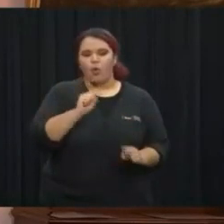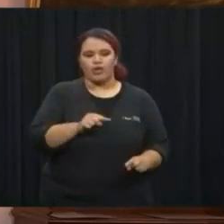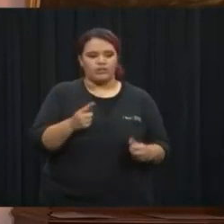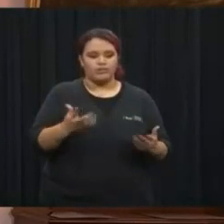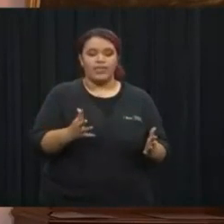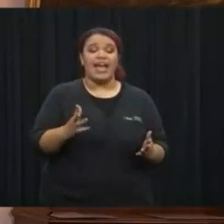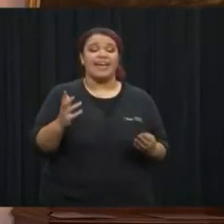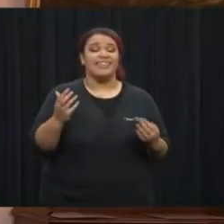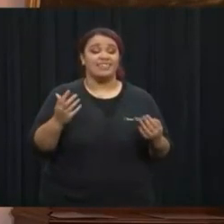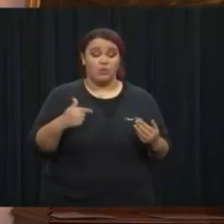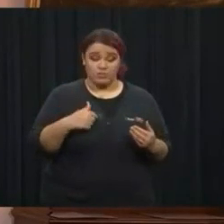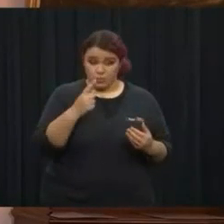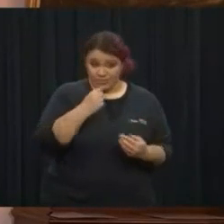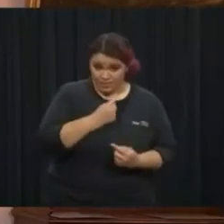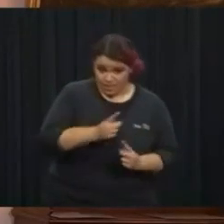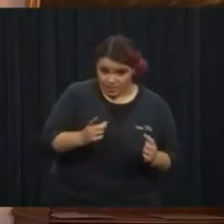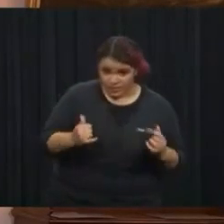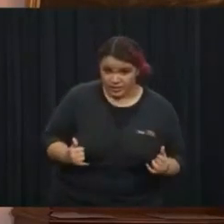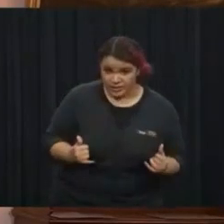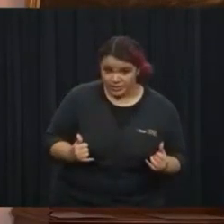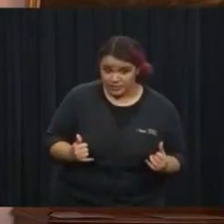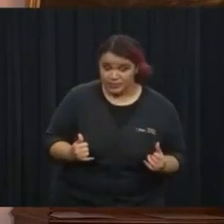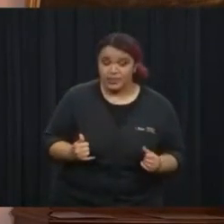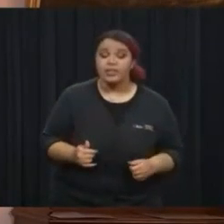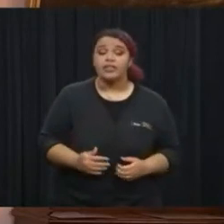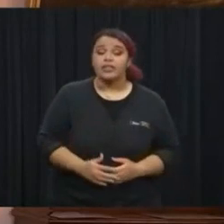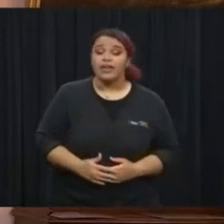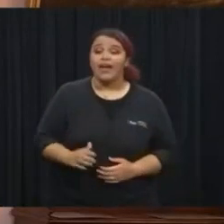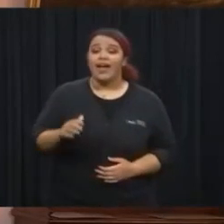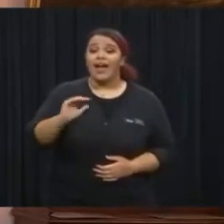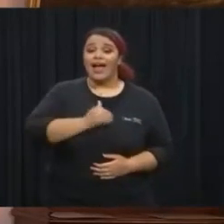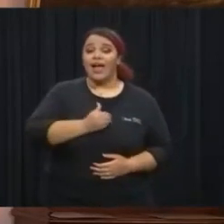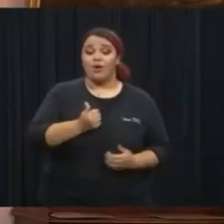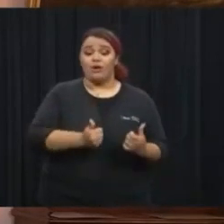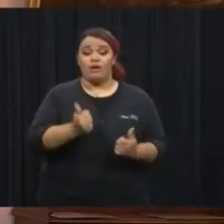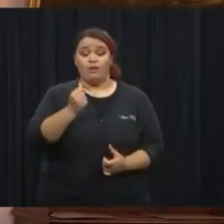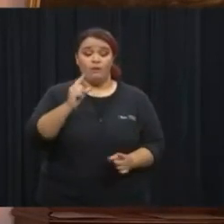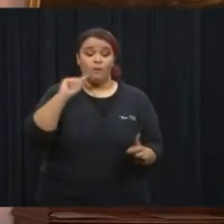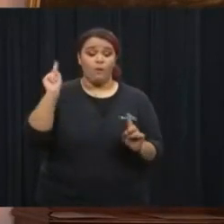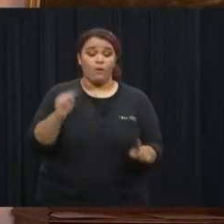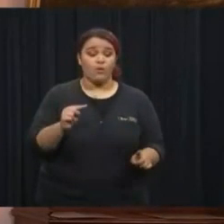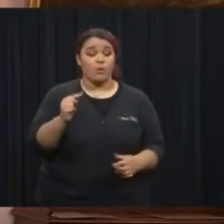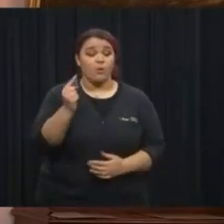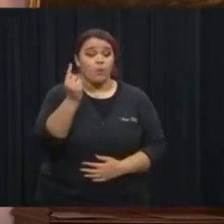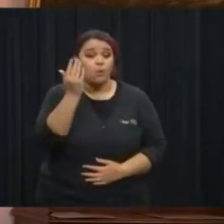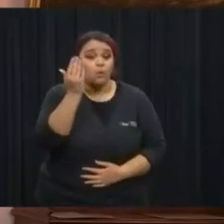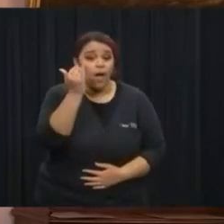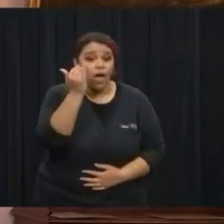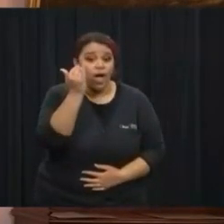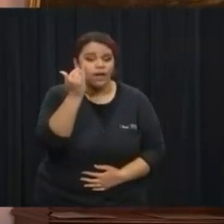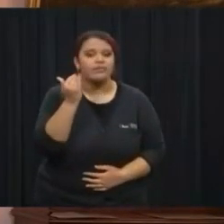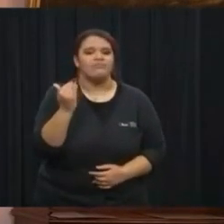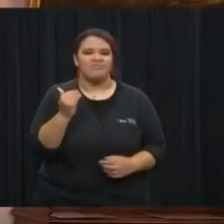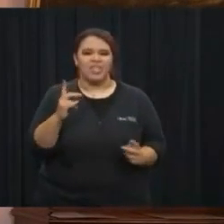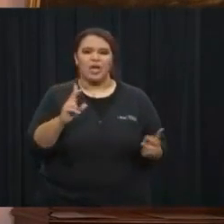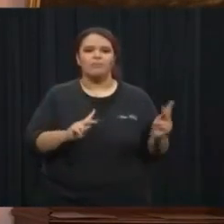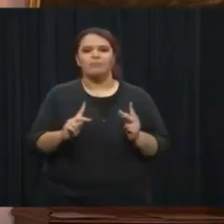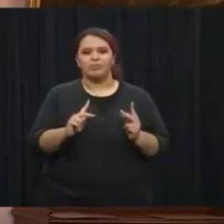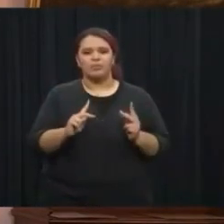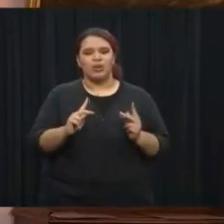imagine, investigating all this takes tremendous manpower. And so those are the